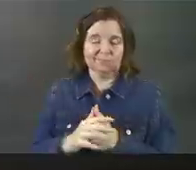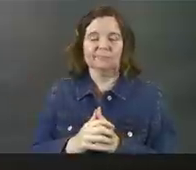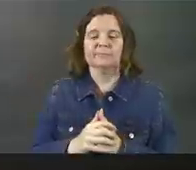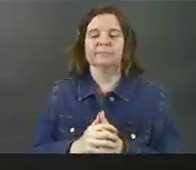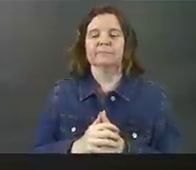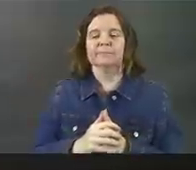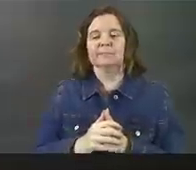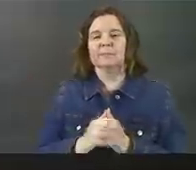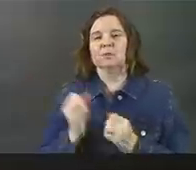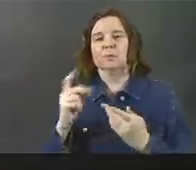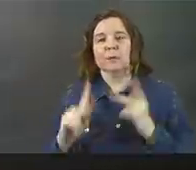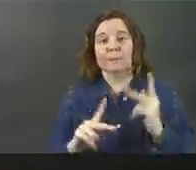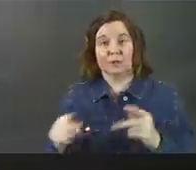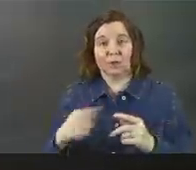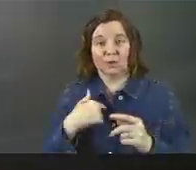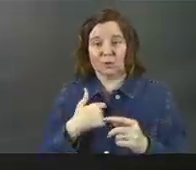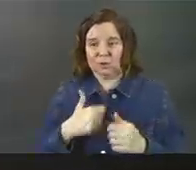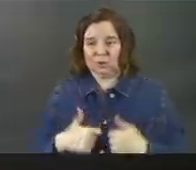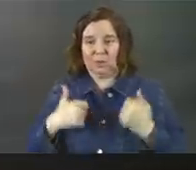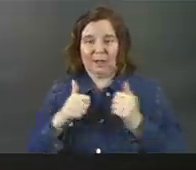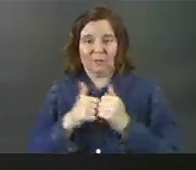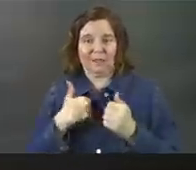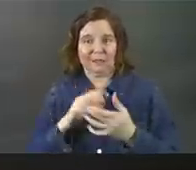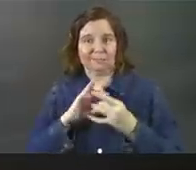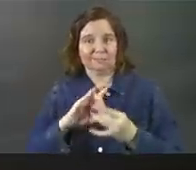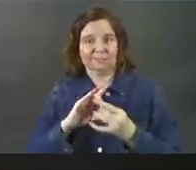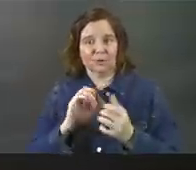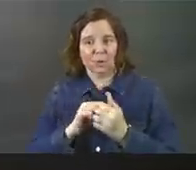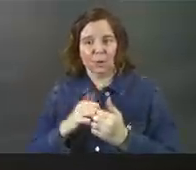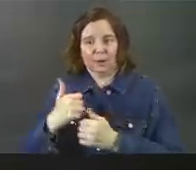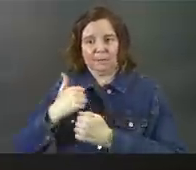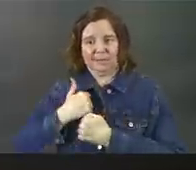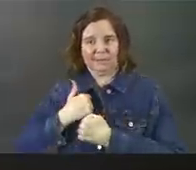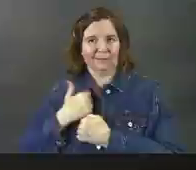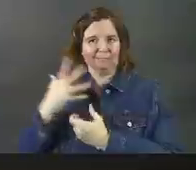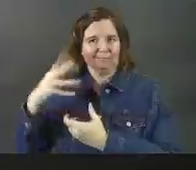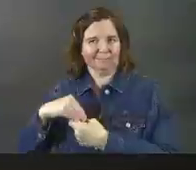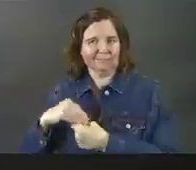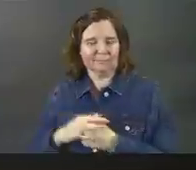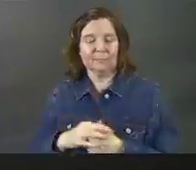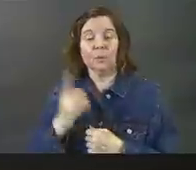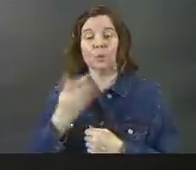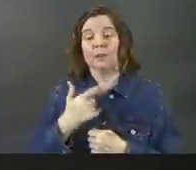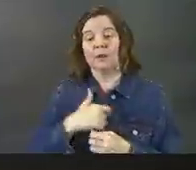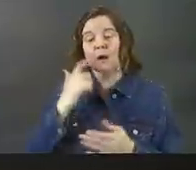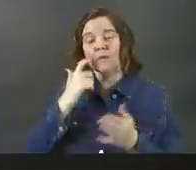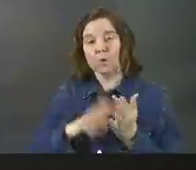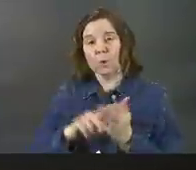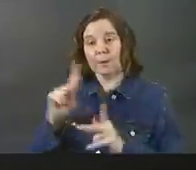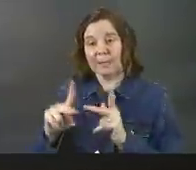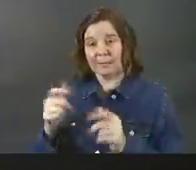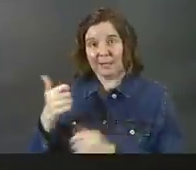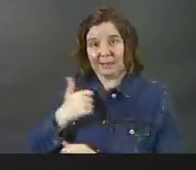families. And so many of the people that you just do life with, that you're in relationship or in the military. One of the things I've noticed